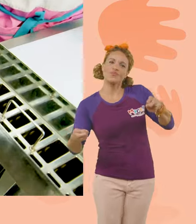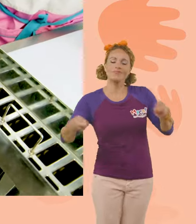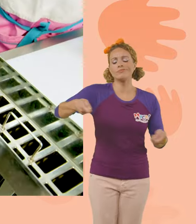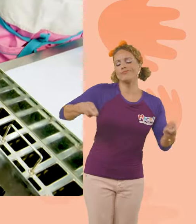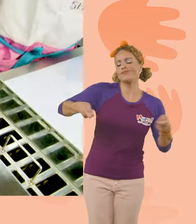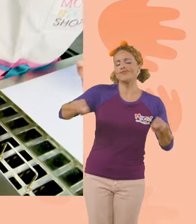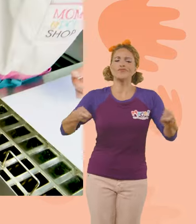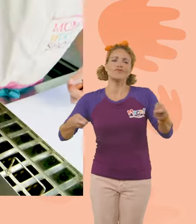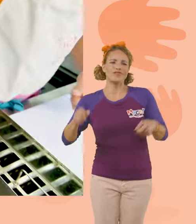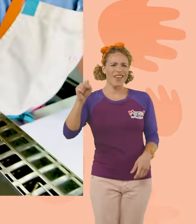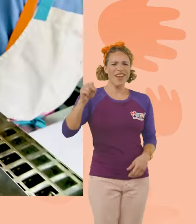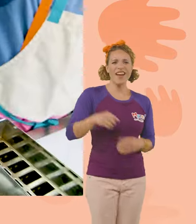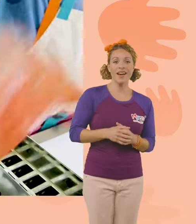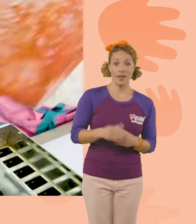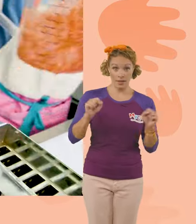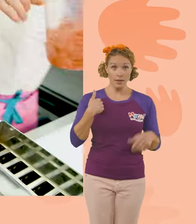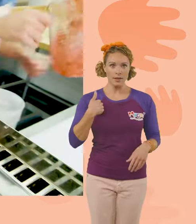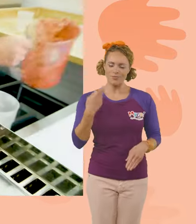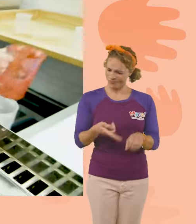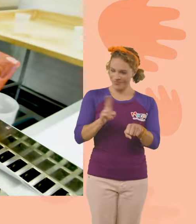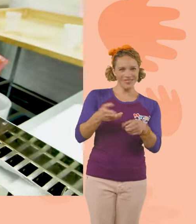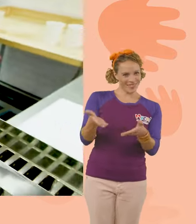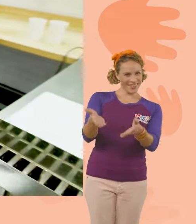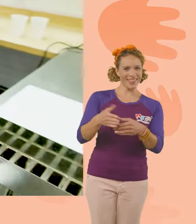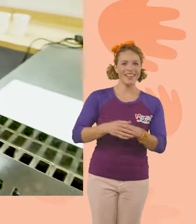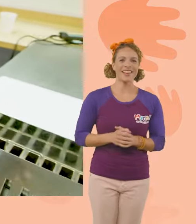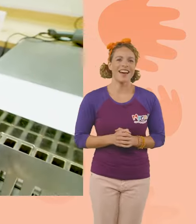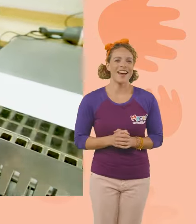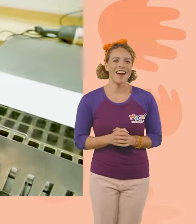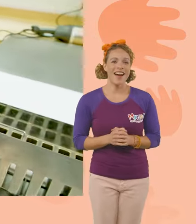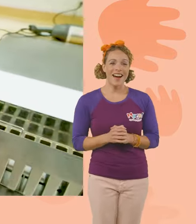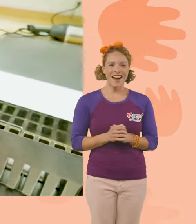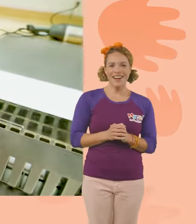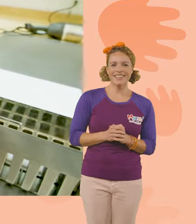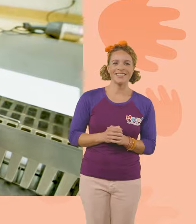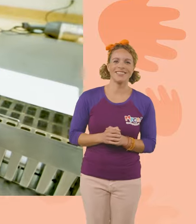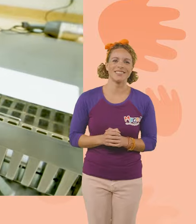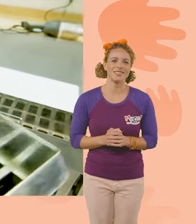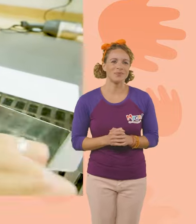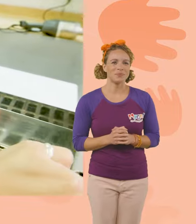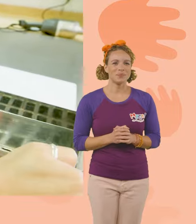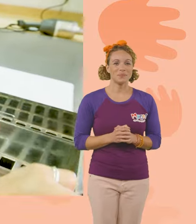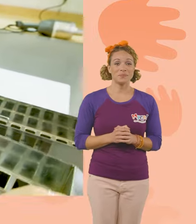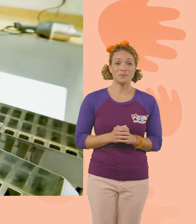Shake it around. Yeah. May I? Of course. Okay.